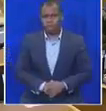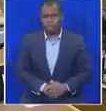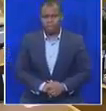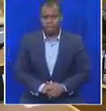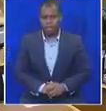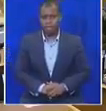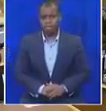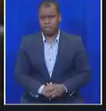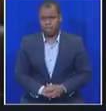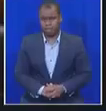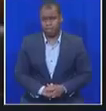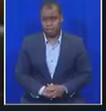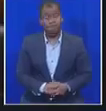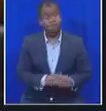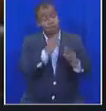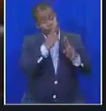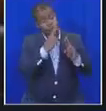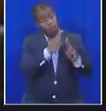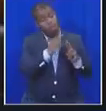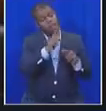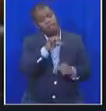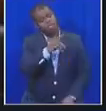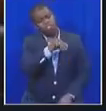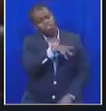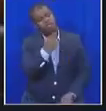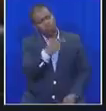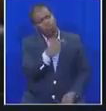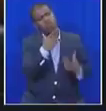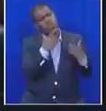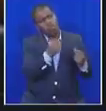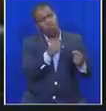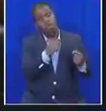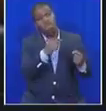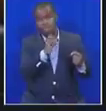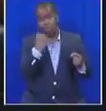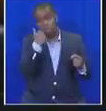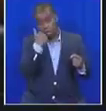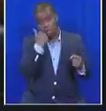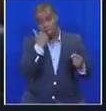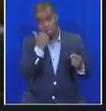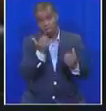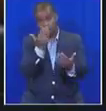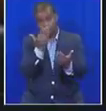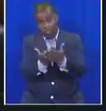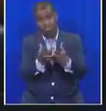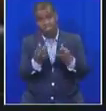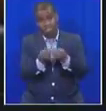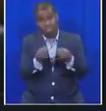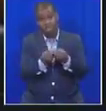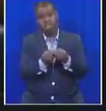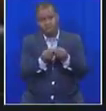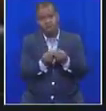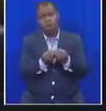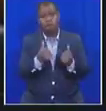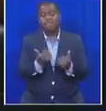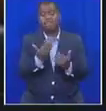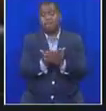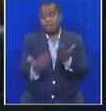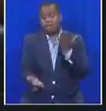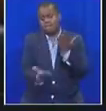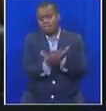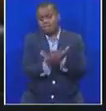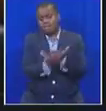Honorable Madisha, what you need to do if you have an issue is to submit it in the form of a